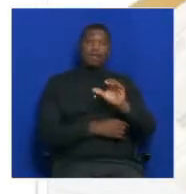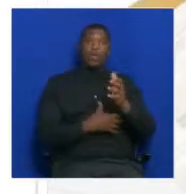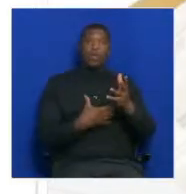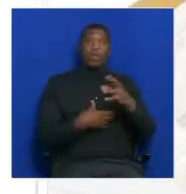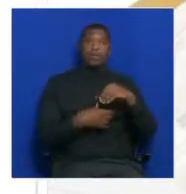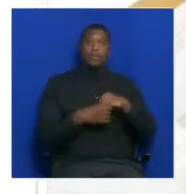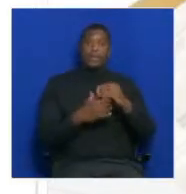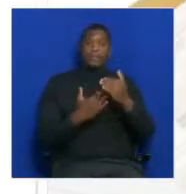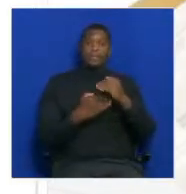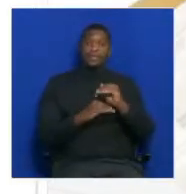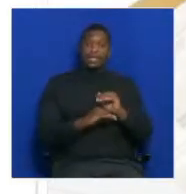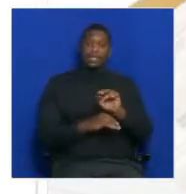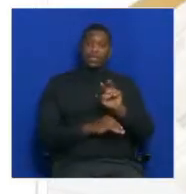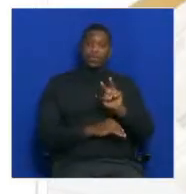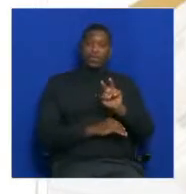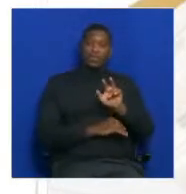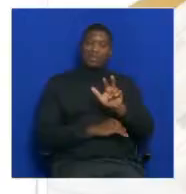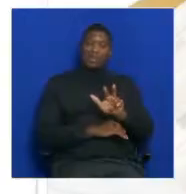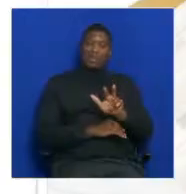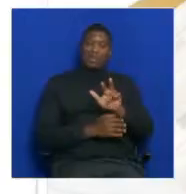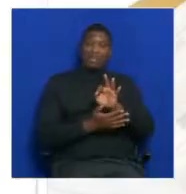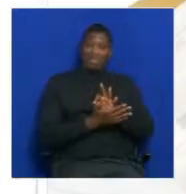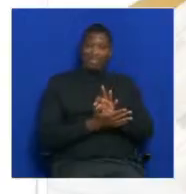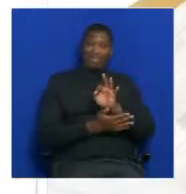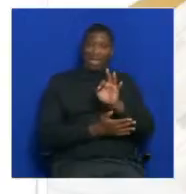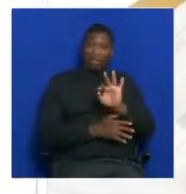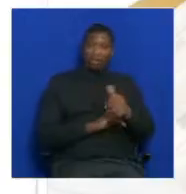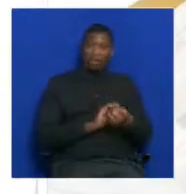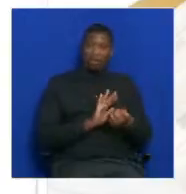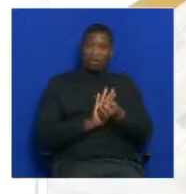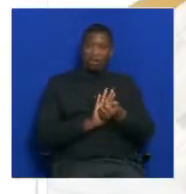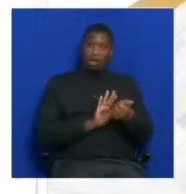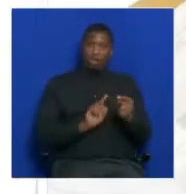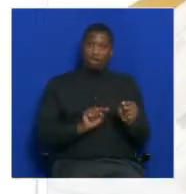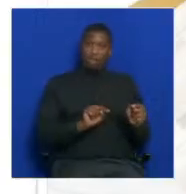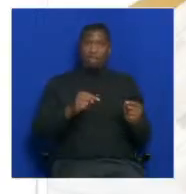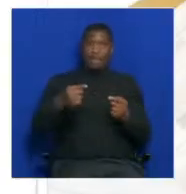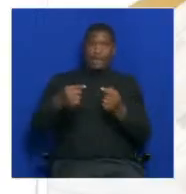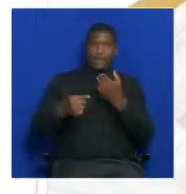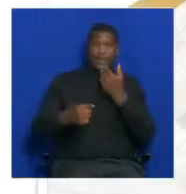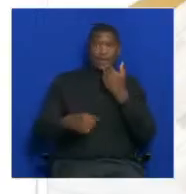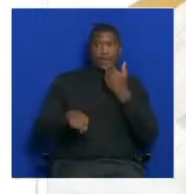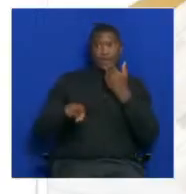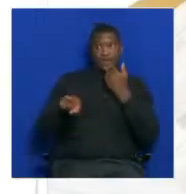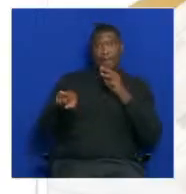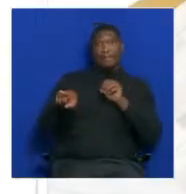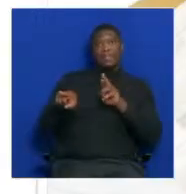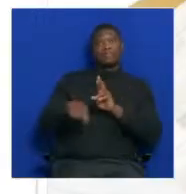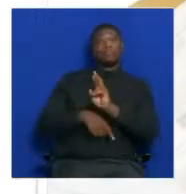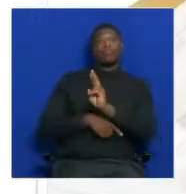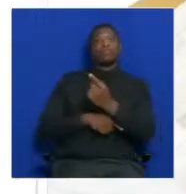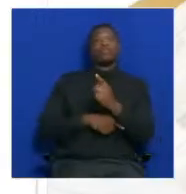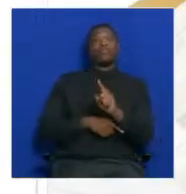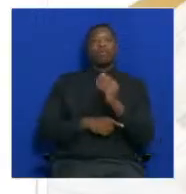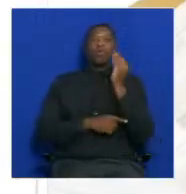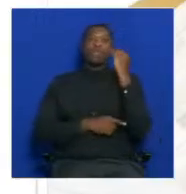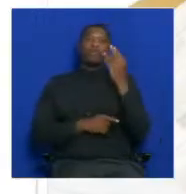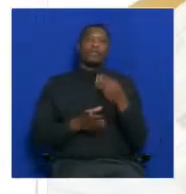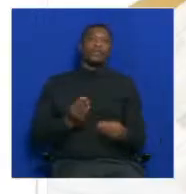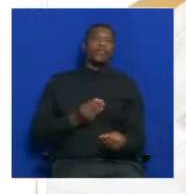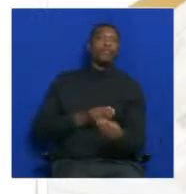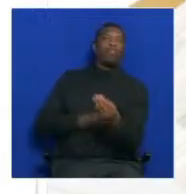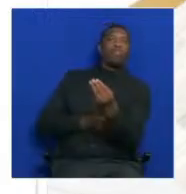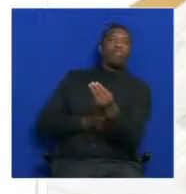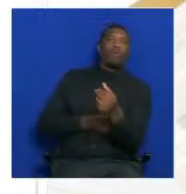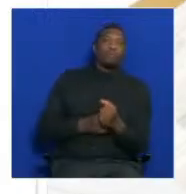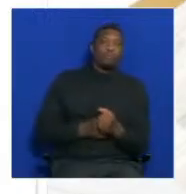2813 of the NPA Act against Mr. Rapesu for leaking information. The authorization